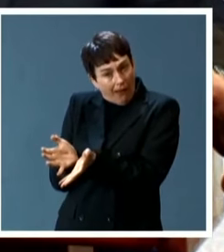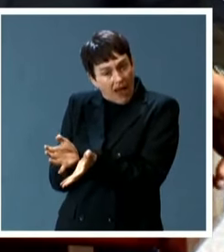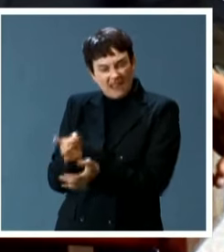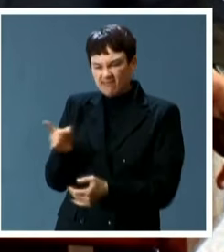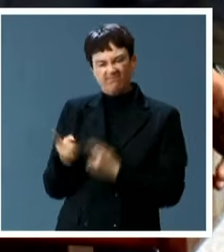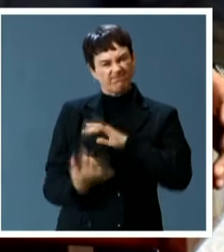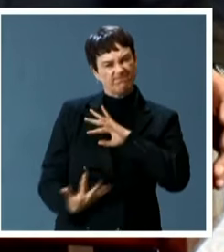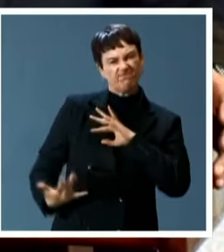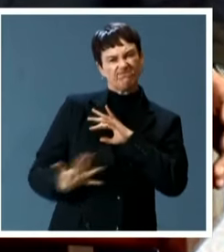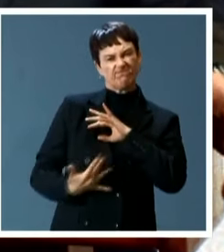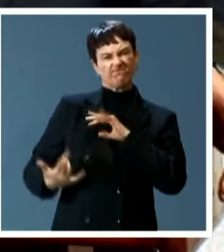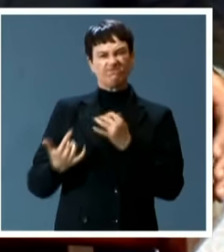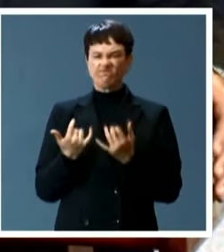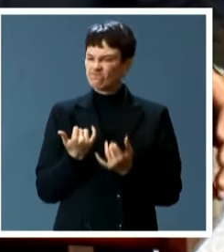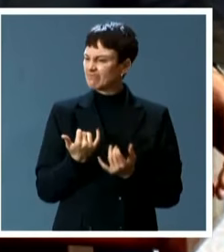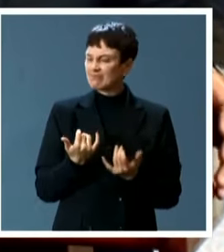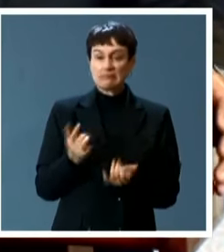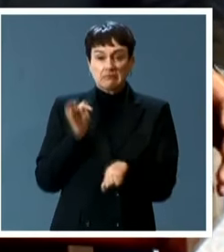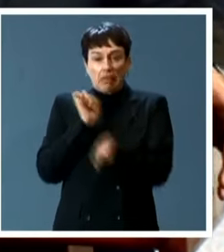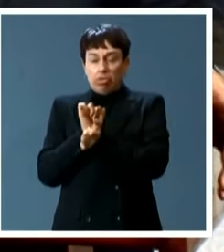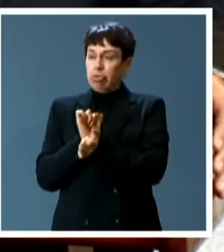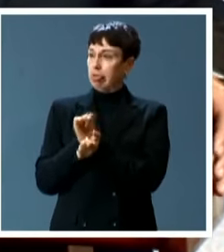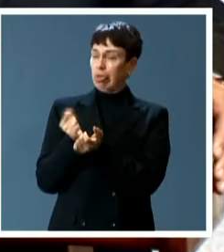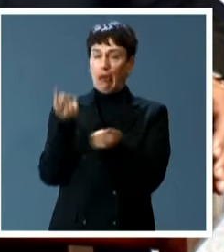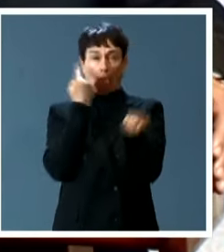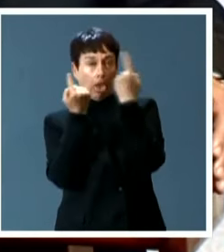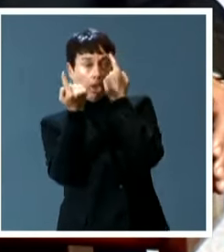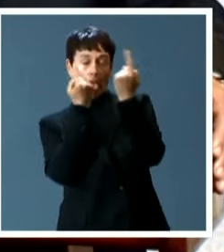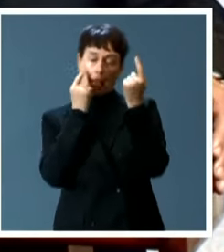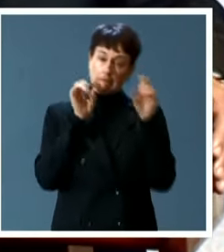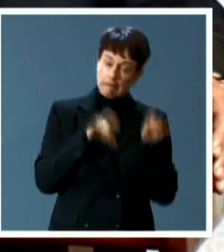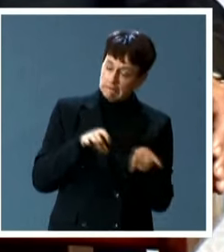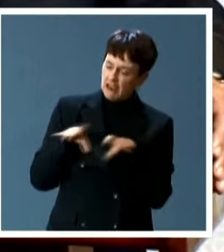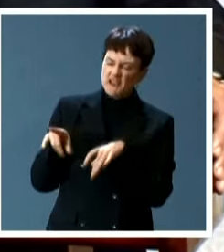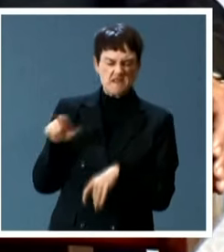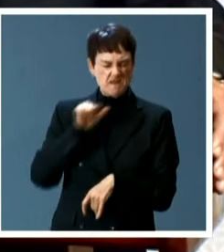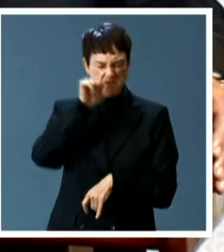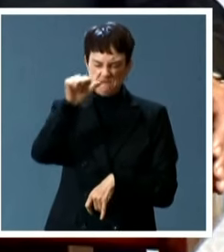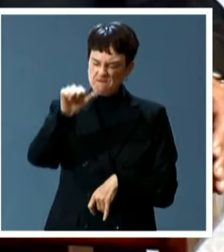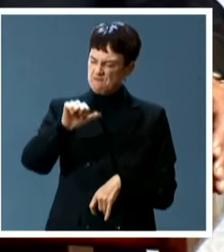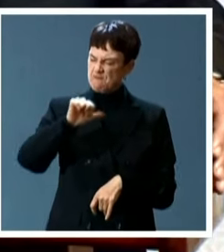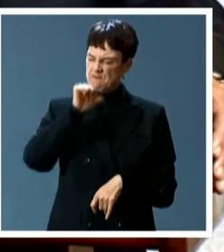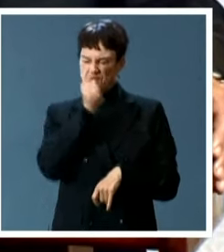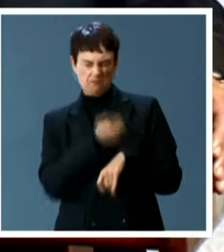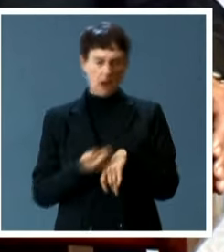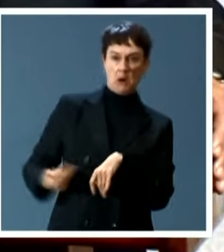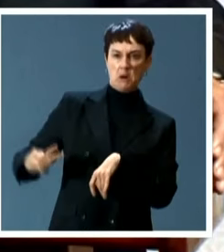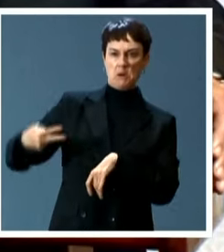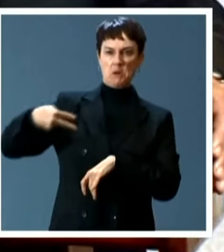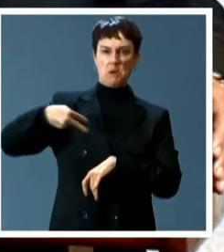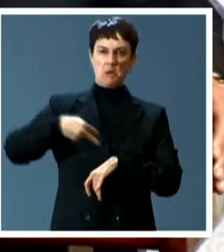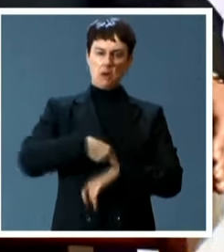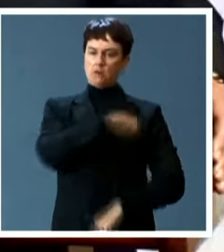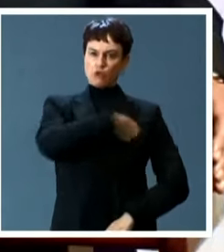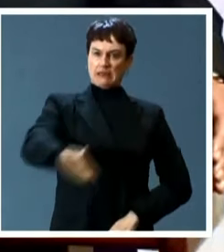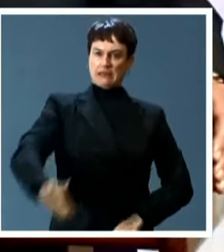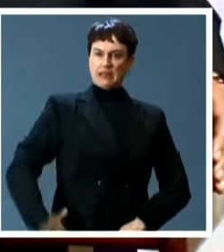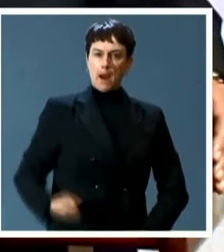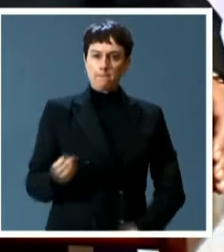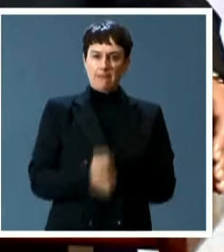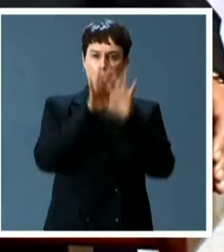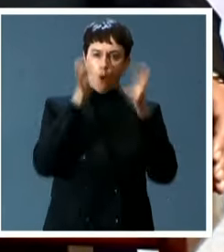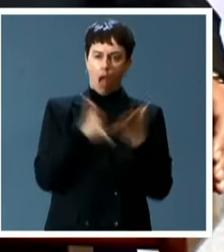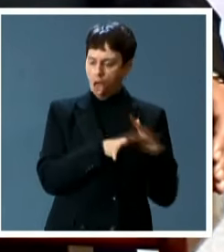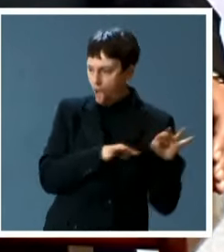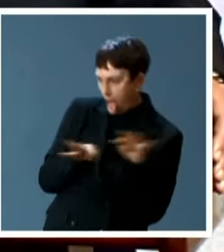Nelson Mandela rose above his jailers to liberate millions of South Africans and become a global inspiration and a modern